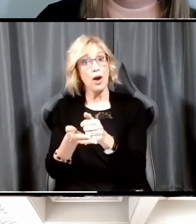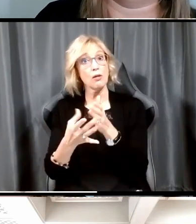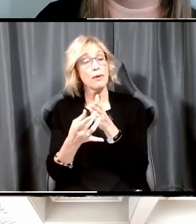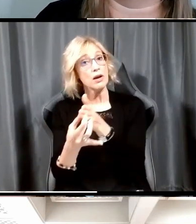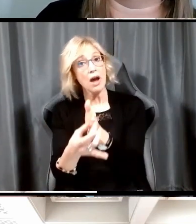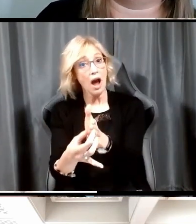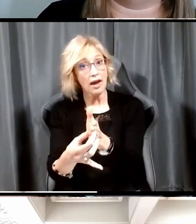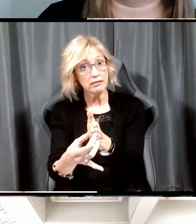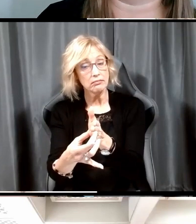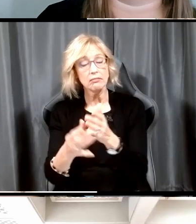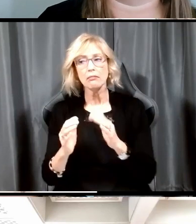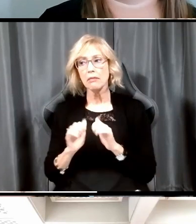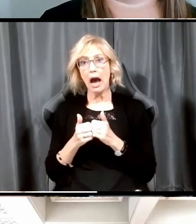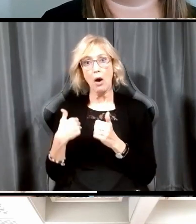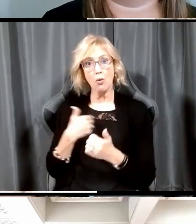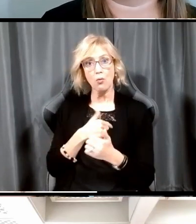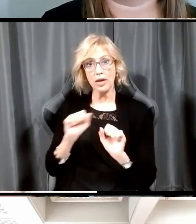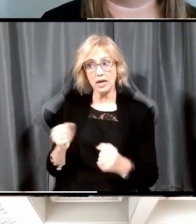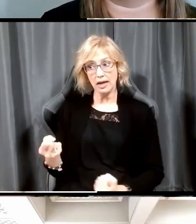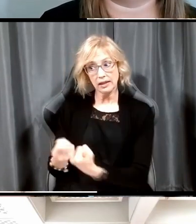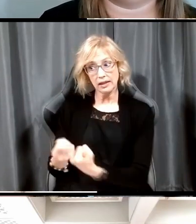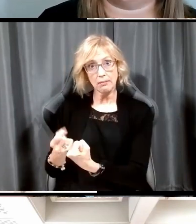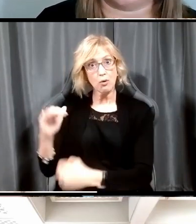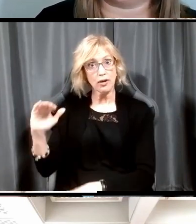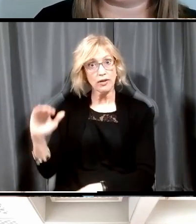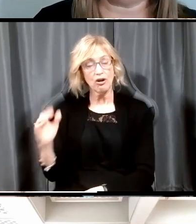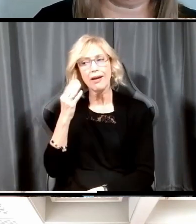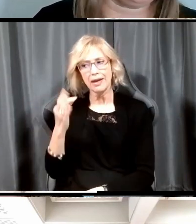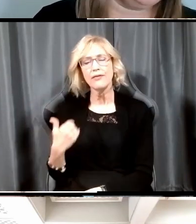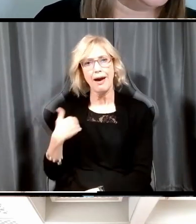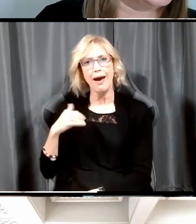guide how we can support the child who has CVI.